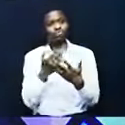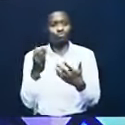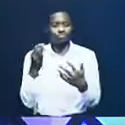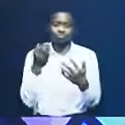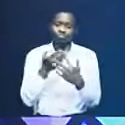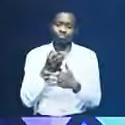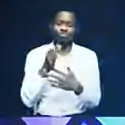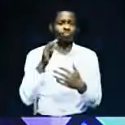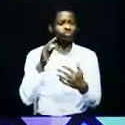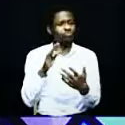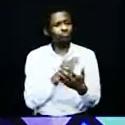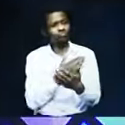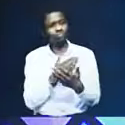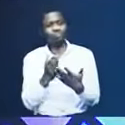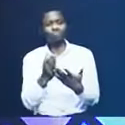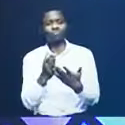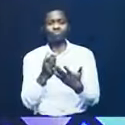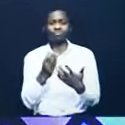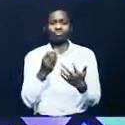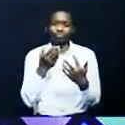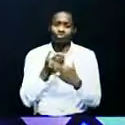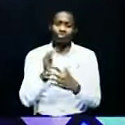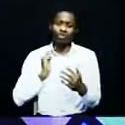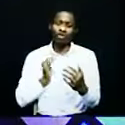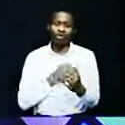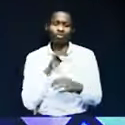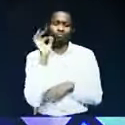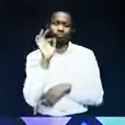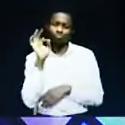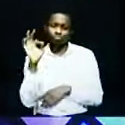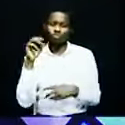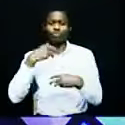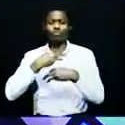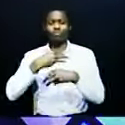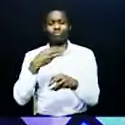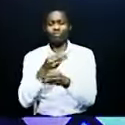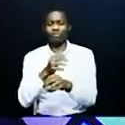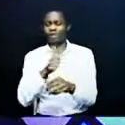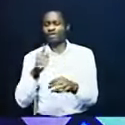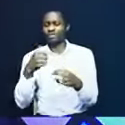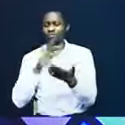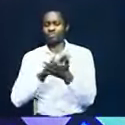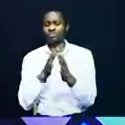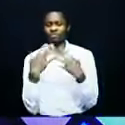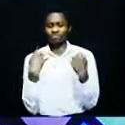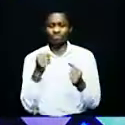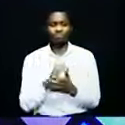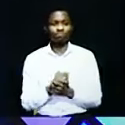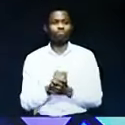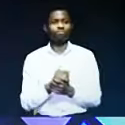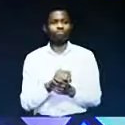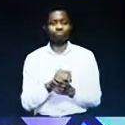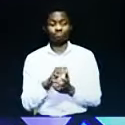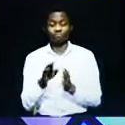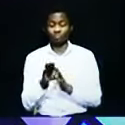our songs, through our preaching. We strengthen one another.